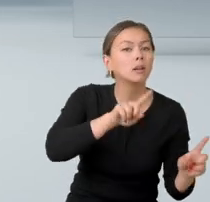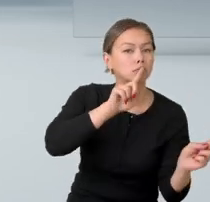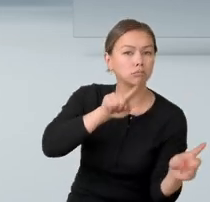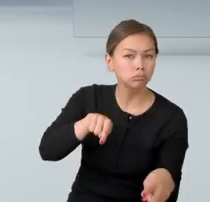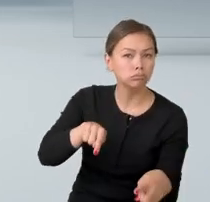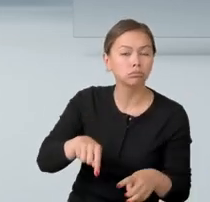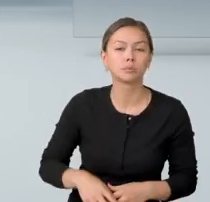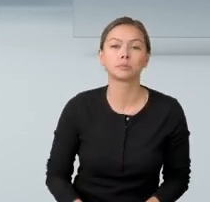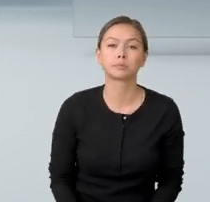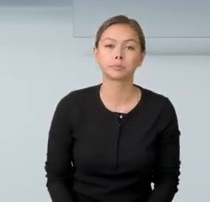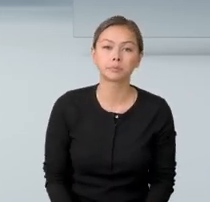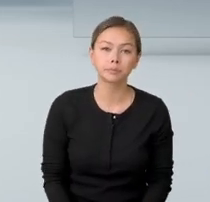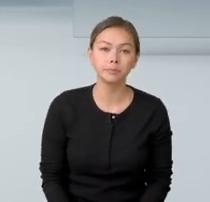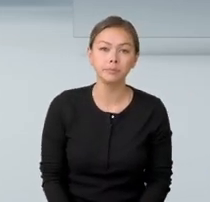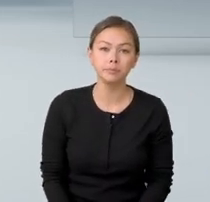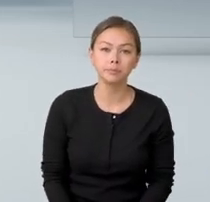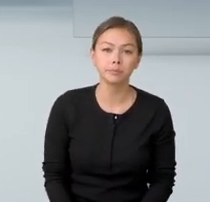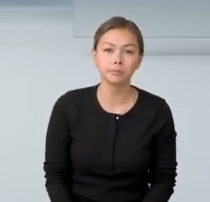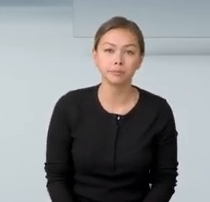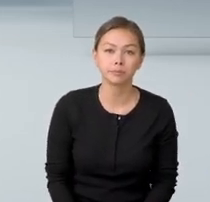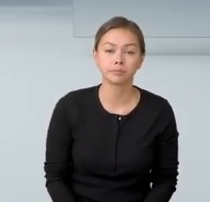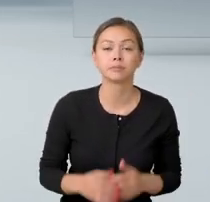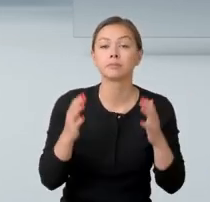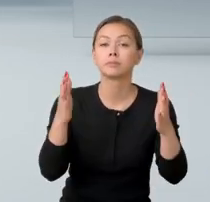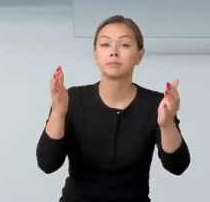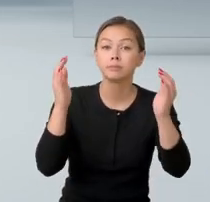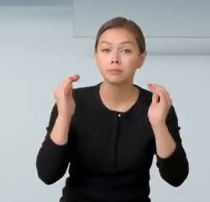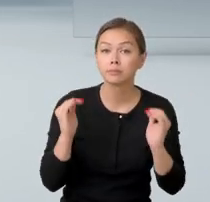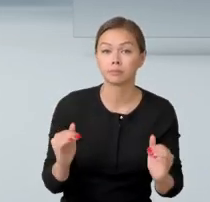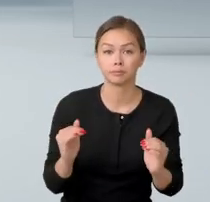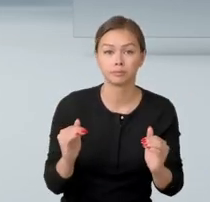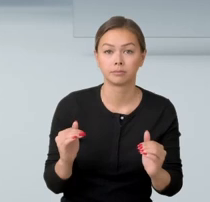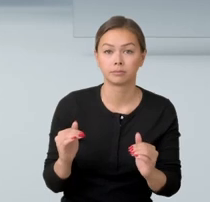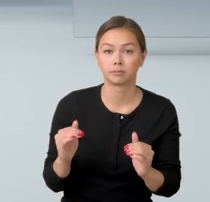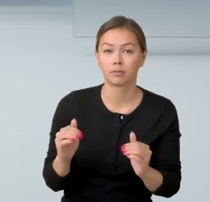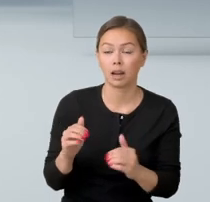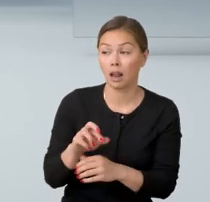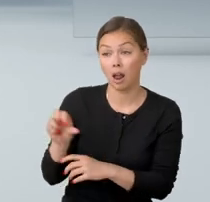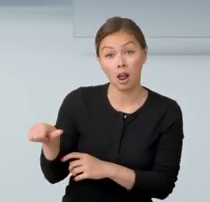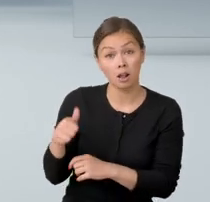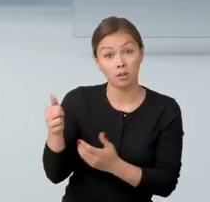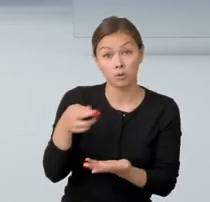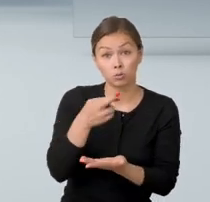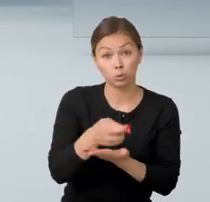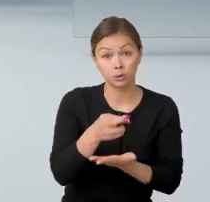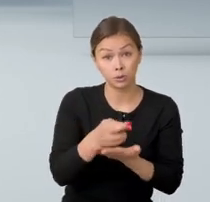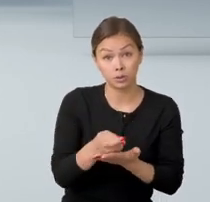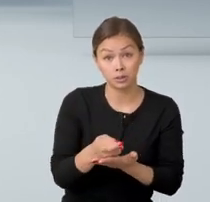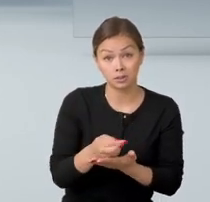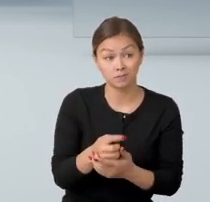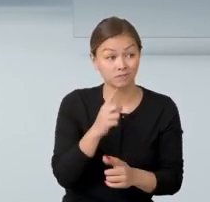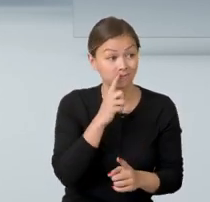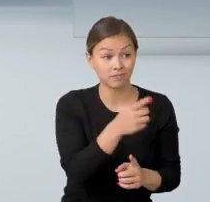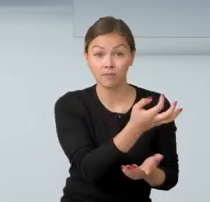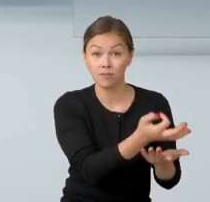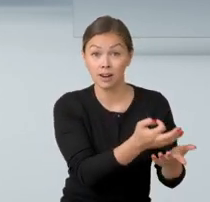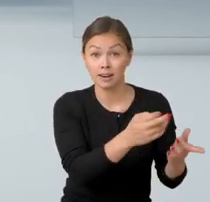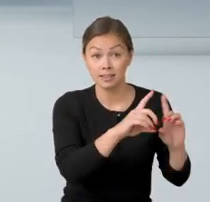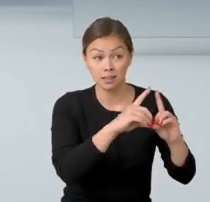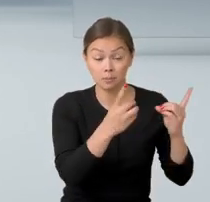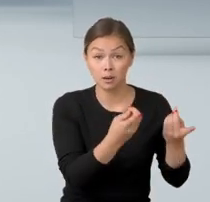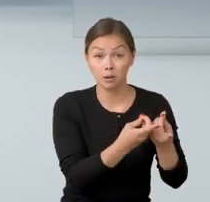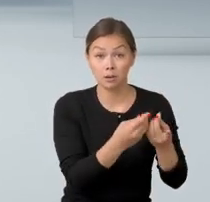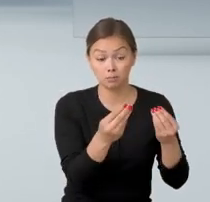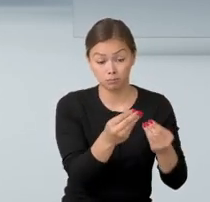department again talking about our solution uh so for the